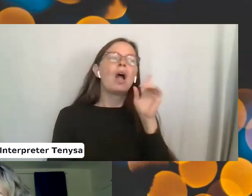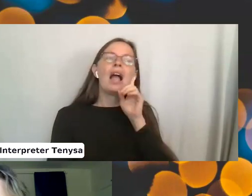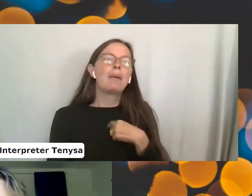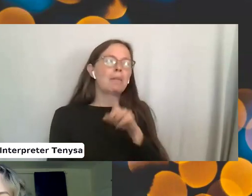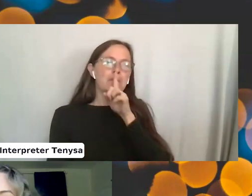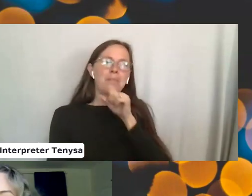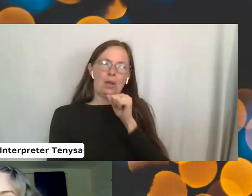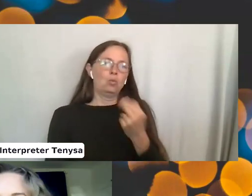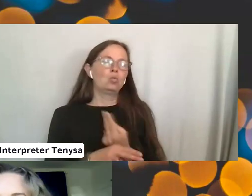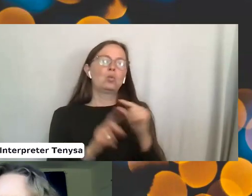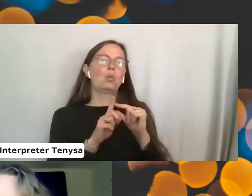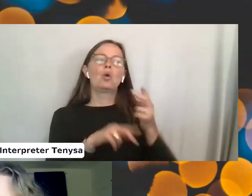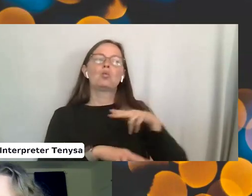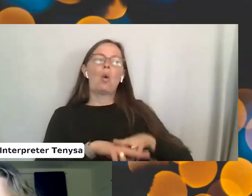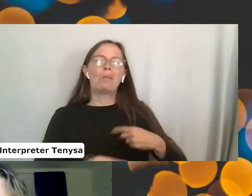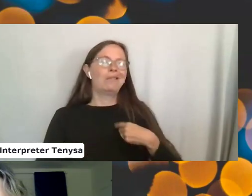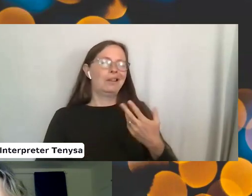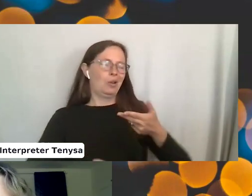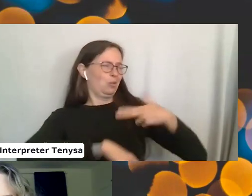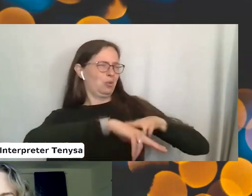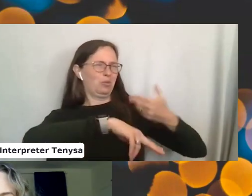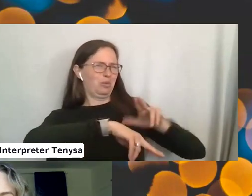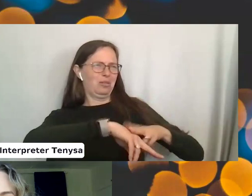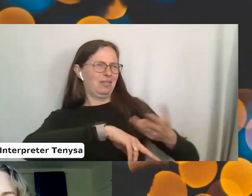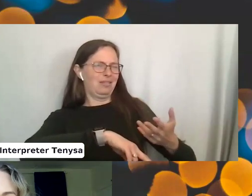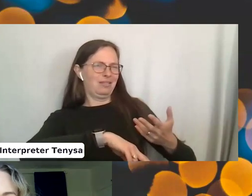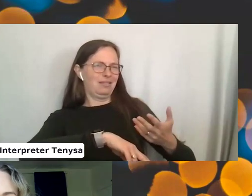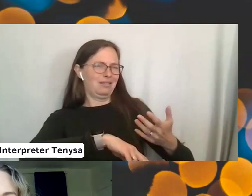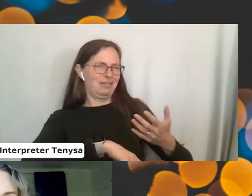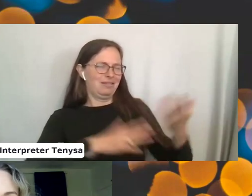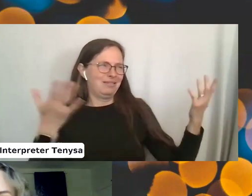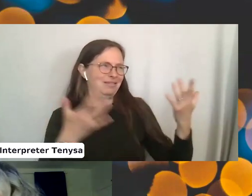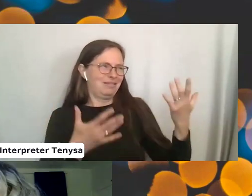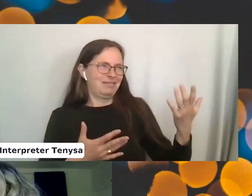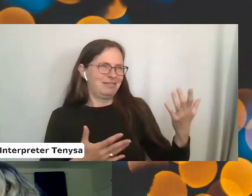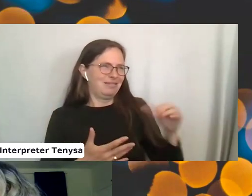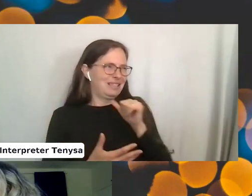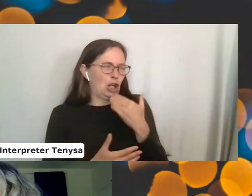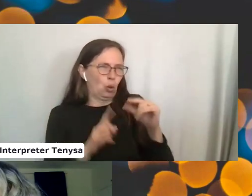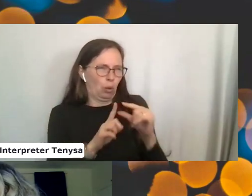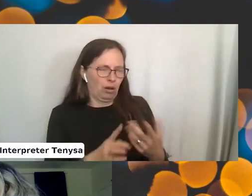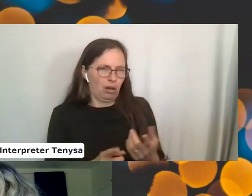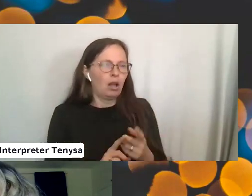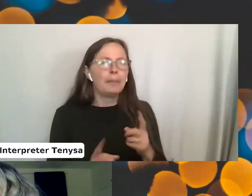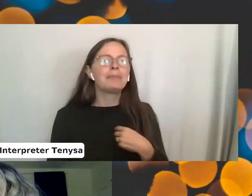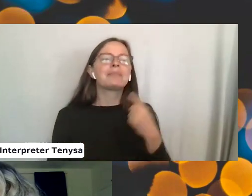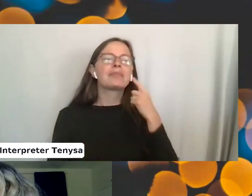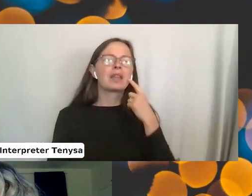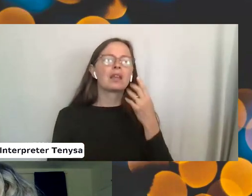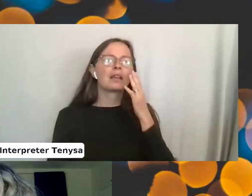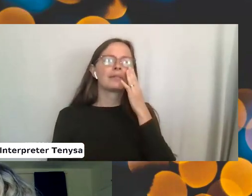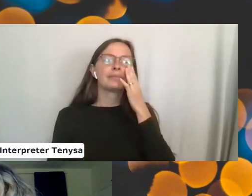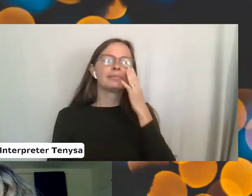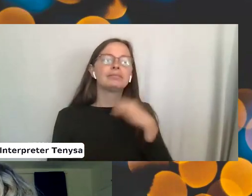because I don't think that word should really exist. But Yeah. So I'm thinking of